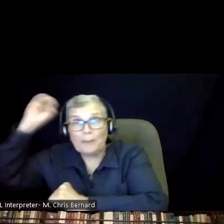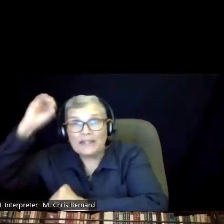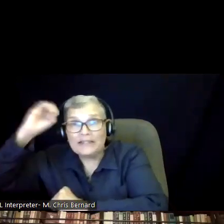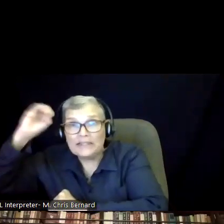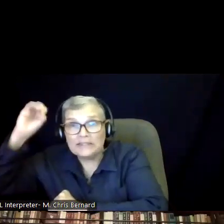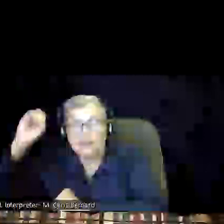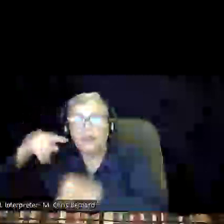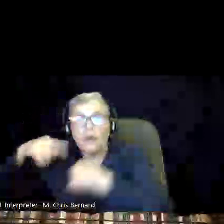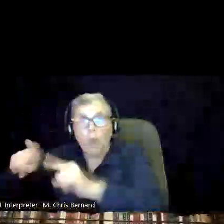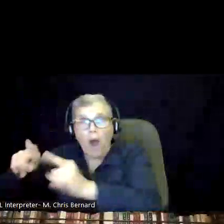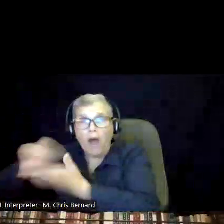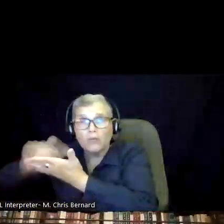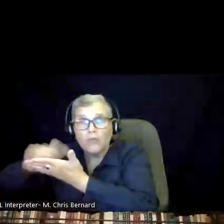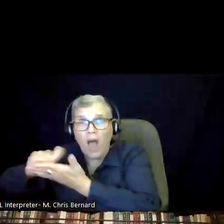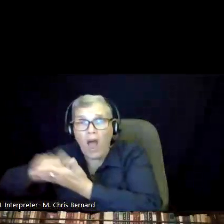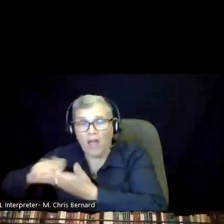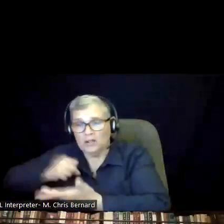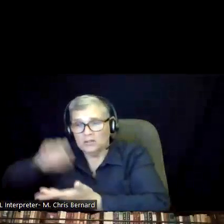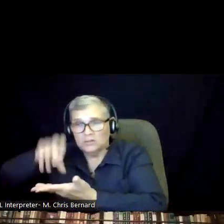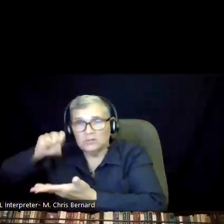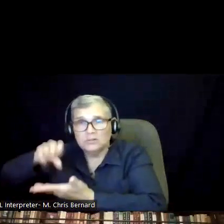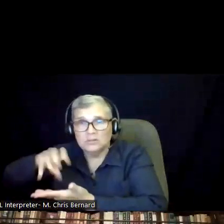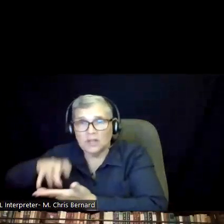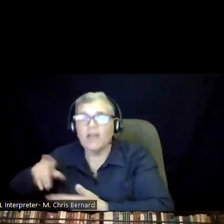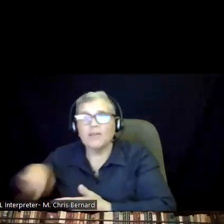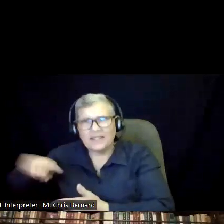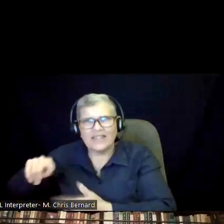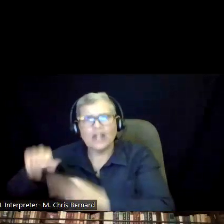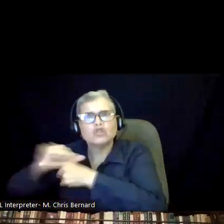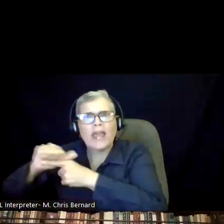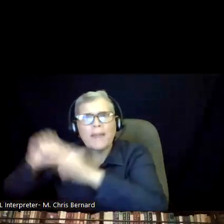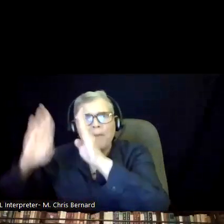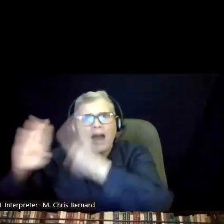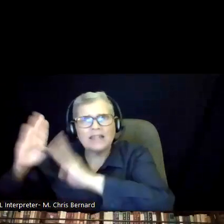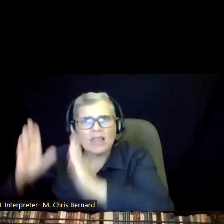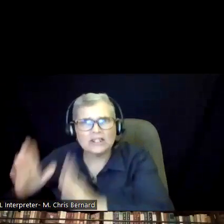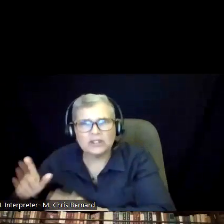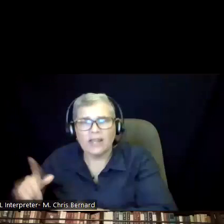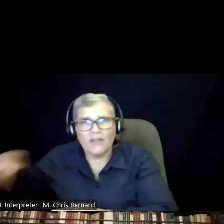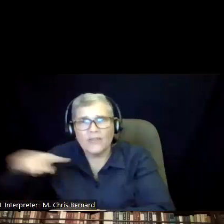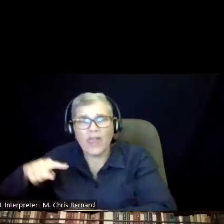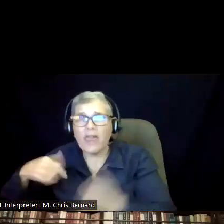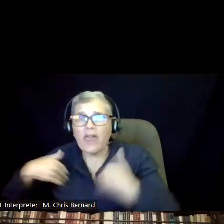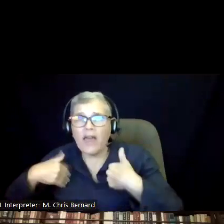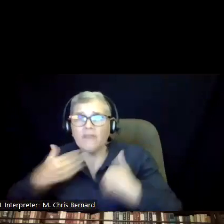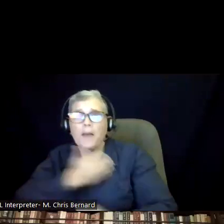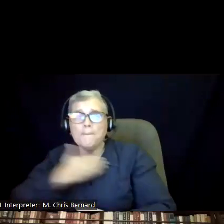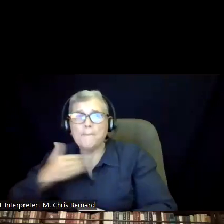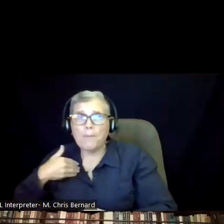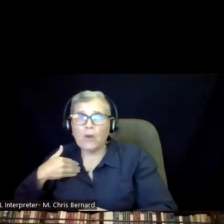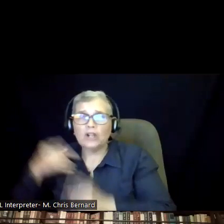their role as trained biologists, their place in the field, their membership in certain